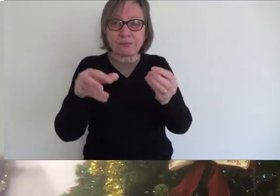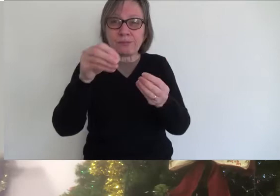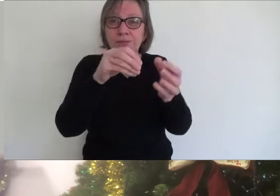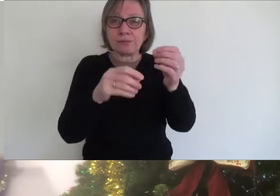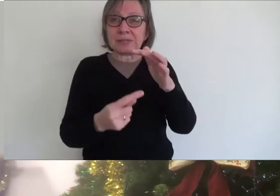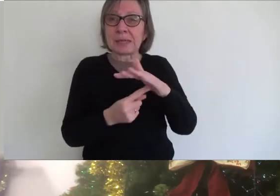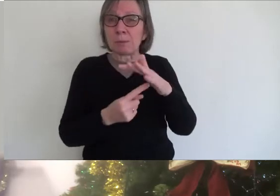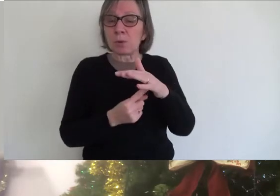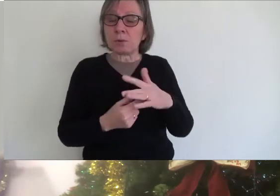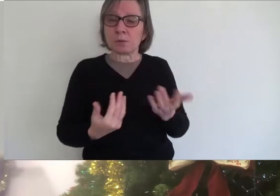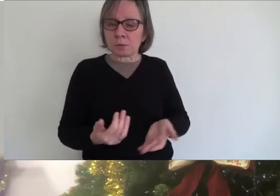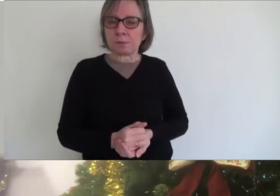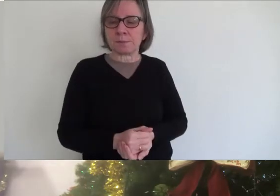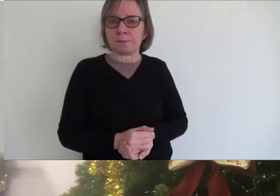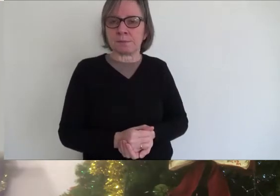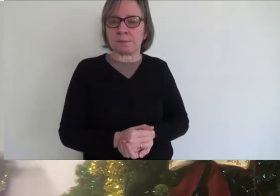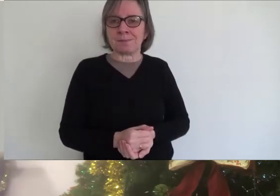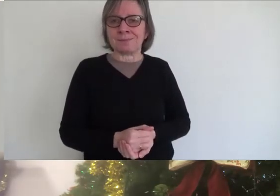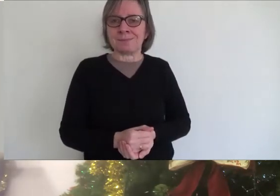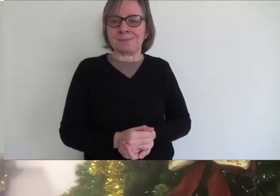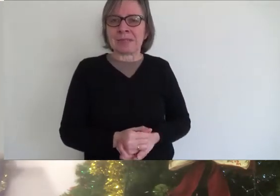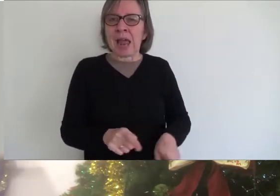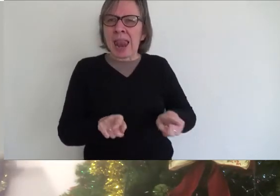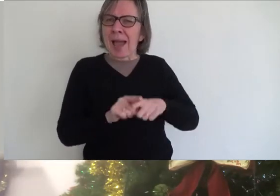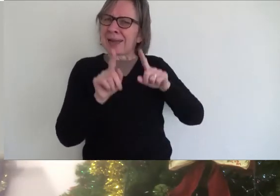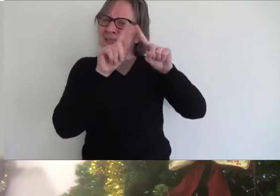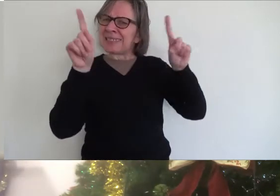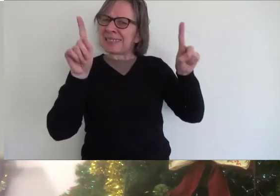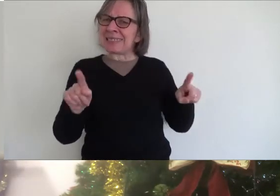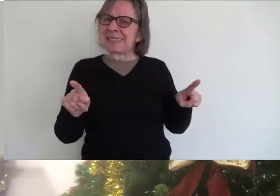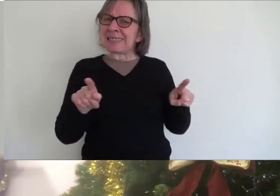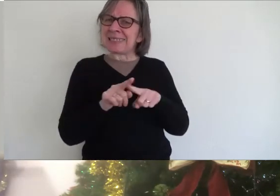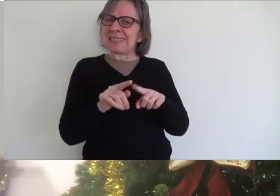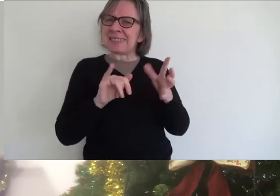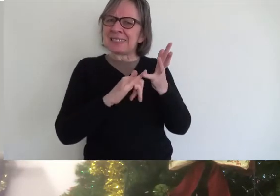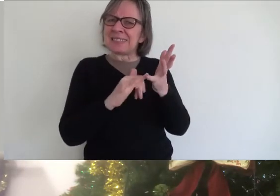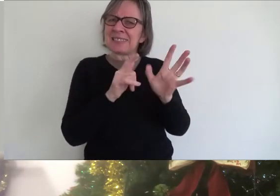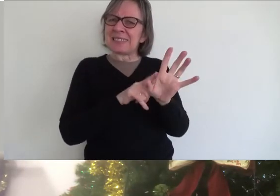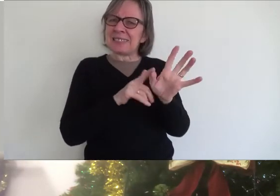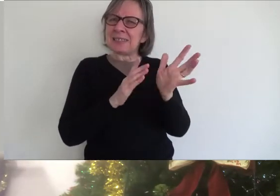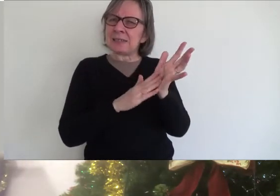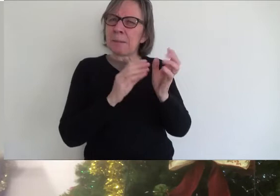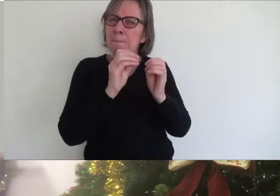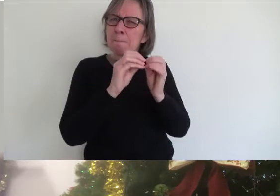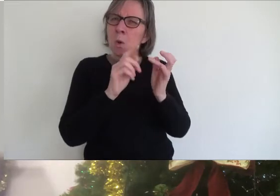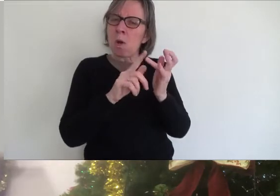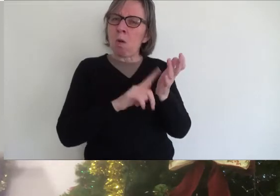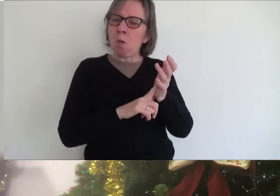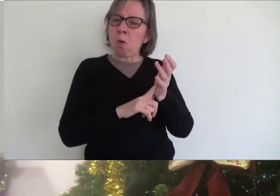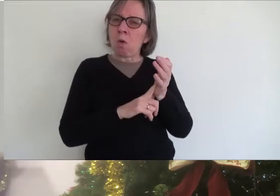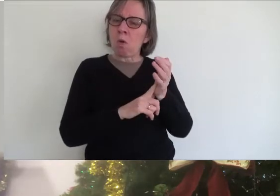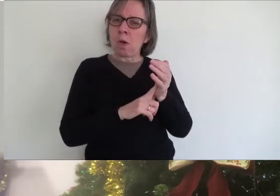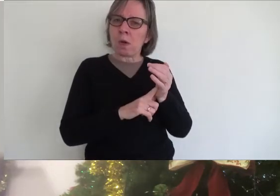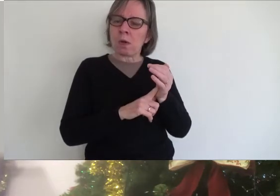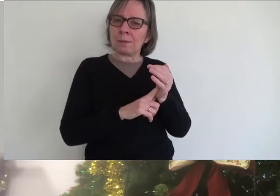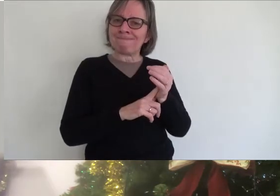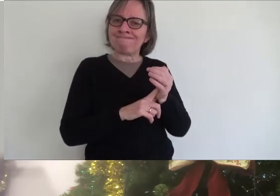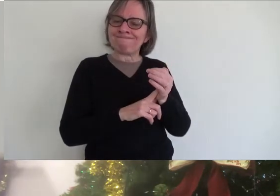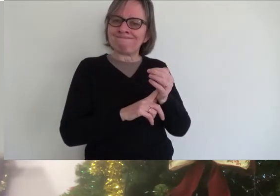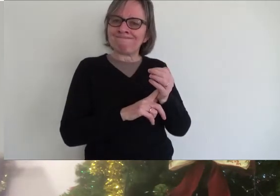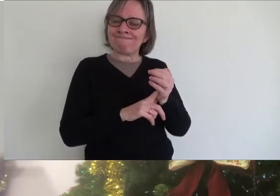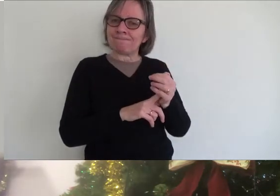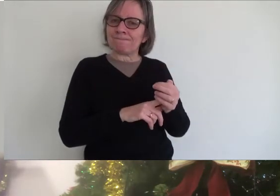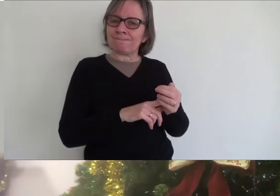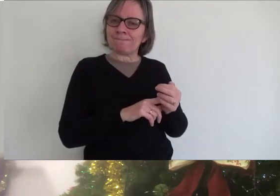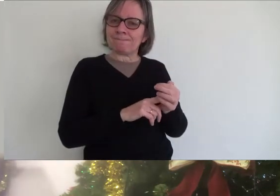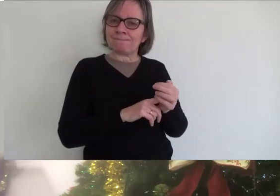It's a kind of symbolic act, as we mentioned at the beginning. The Christ child has revealed himself